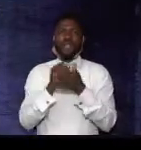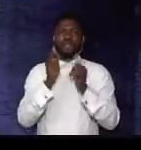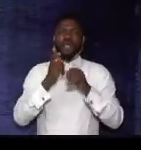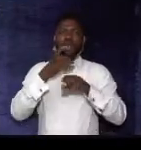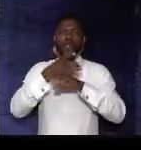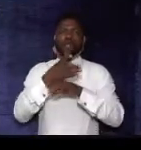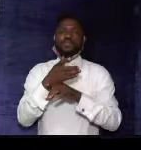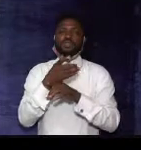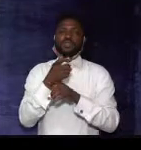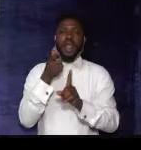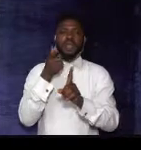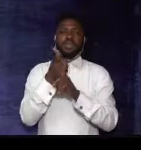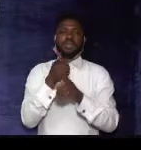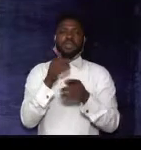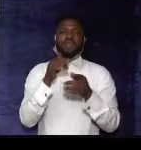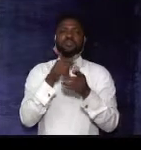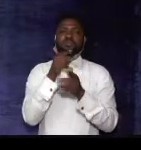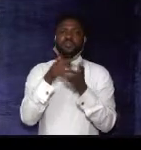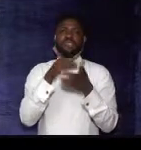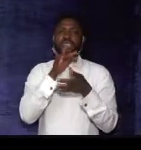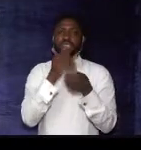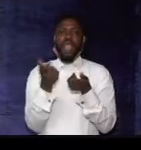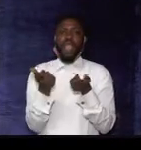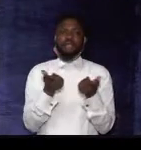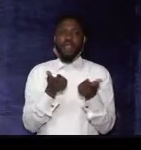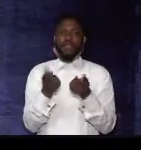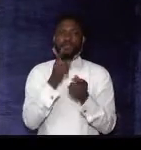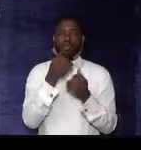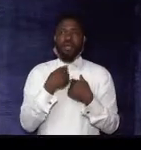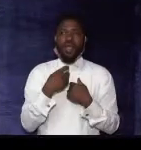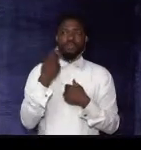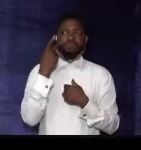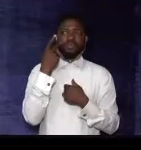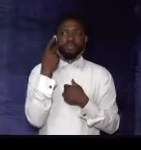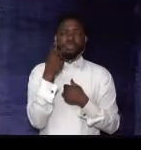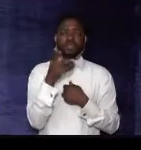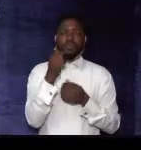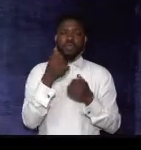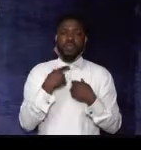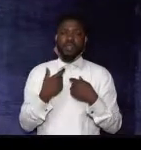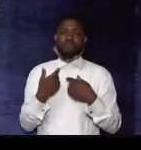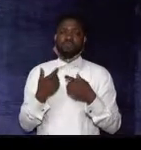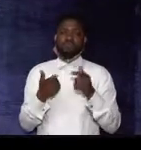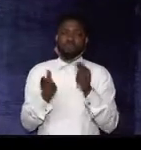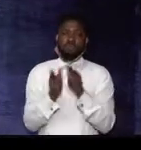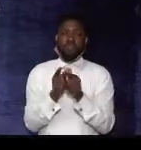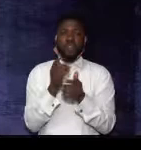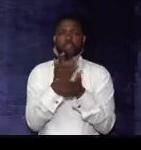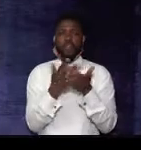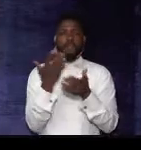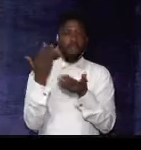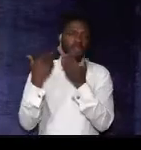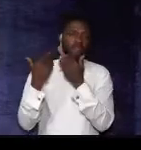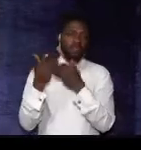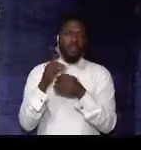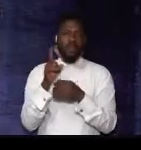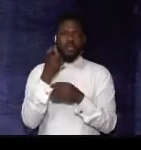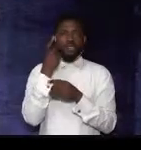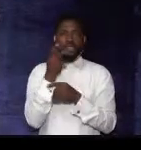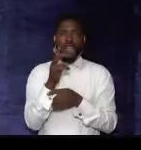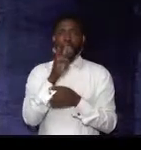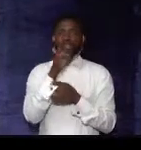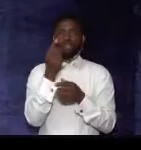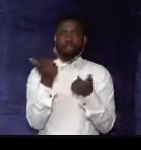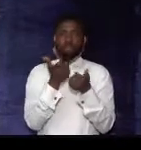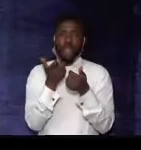that can cause accident, and this is vehicle. You have witnessed or you have encountered some before